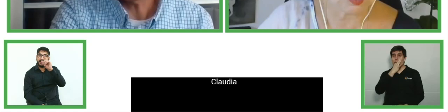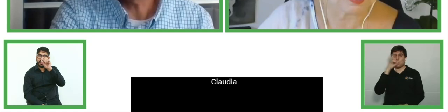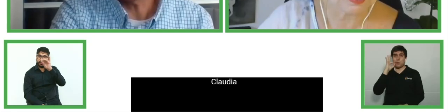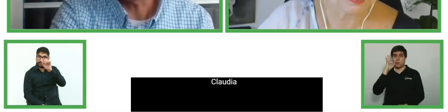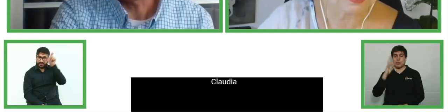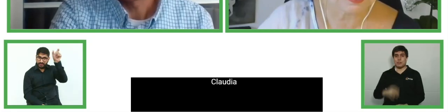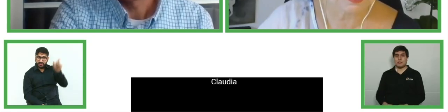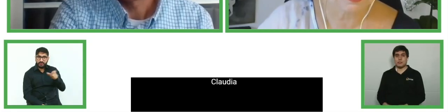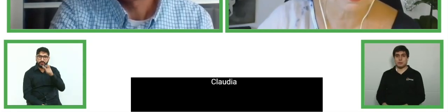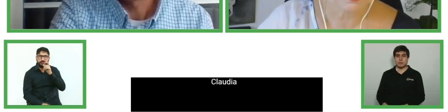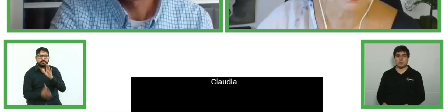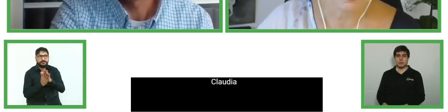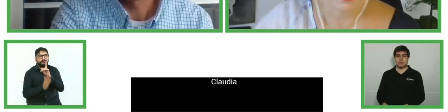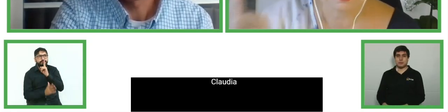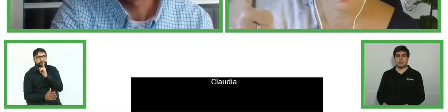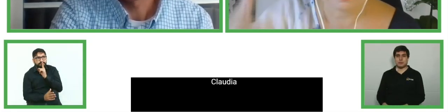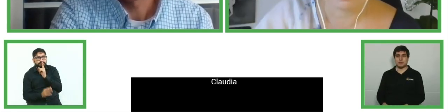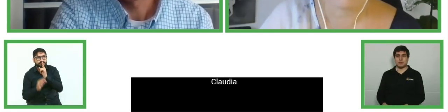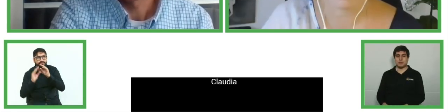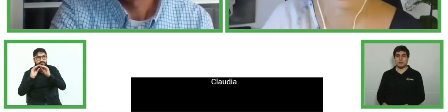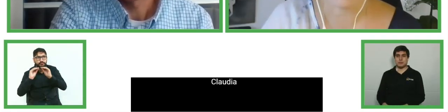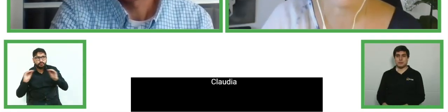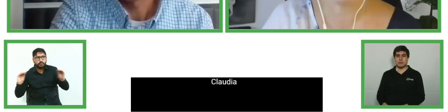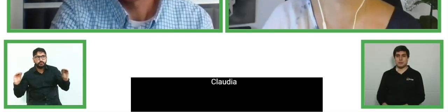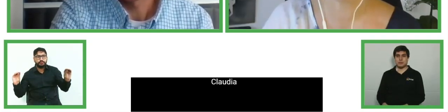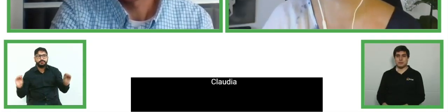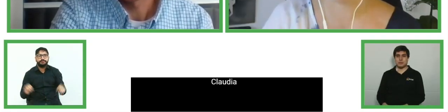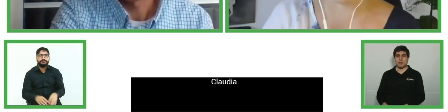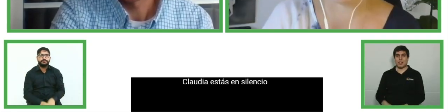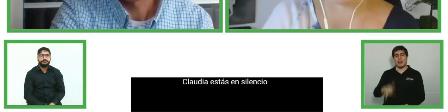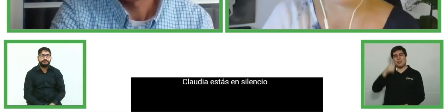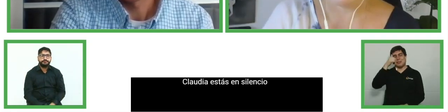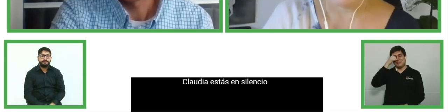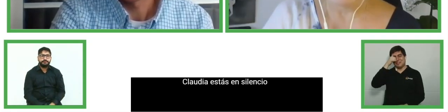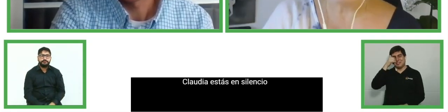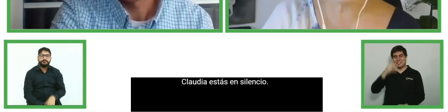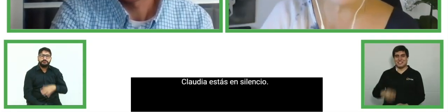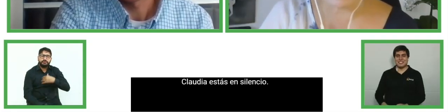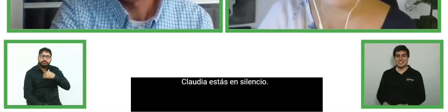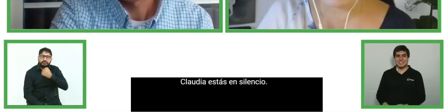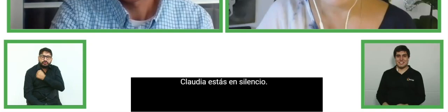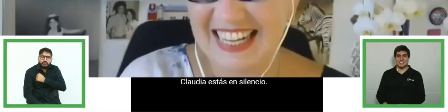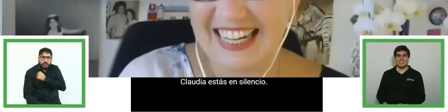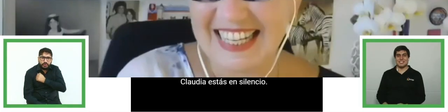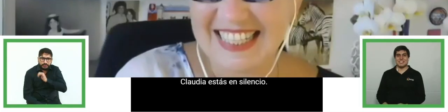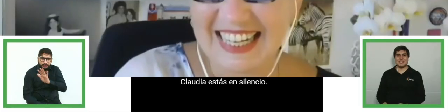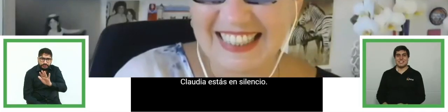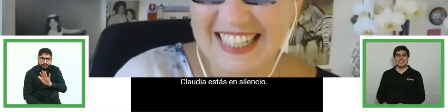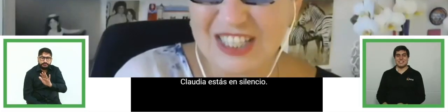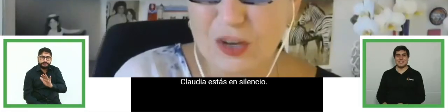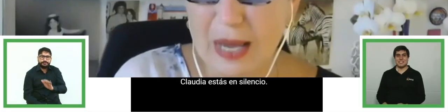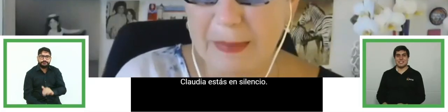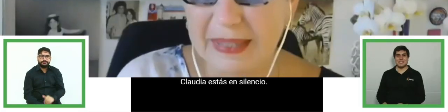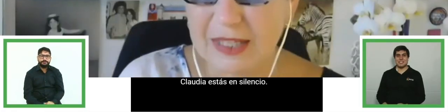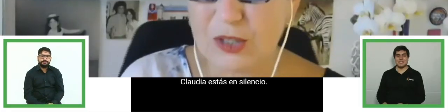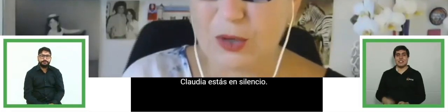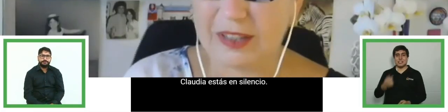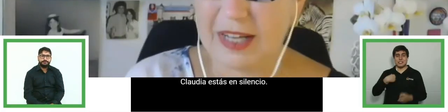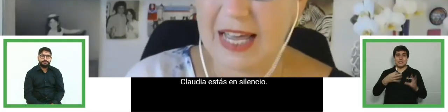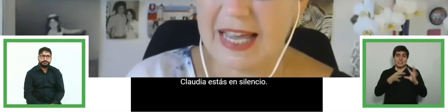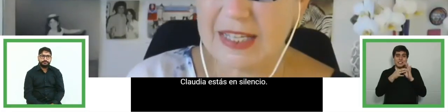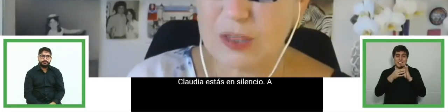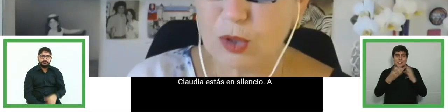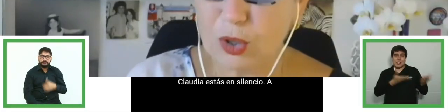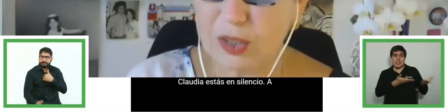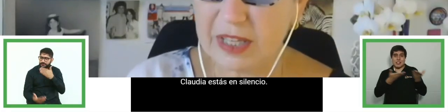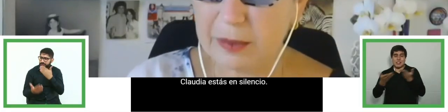I'm sorry. Buenas tardes. Les agradezco la invitación. Thank you very much for the invitation. It's an honor to be part of